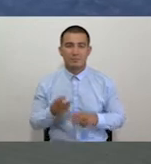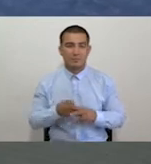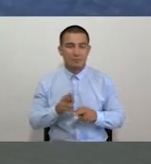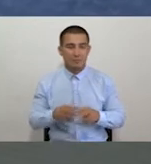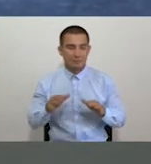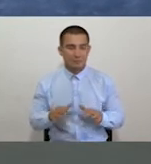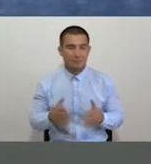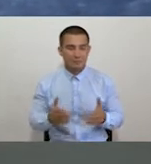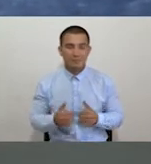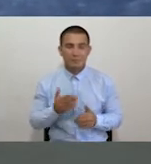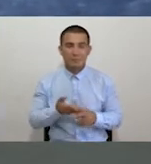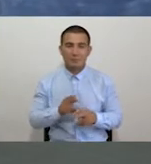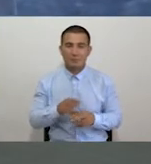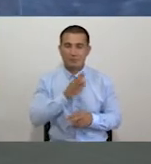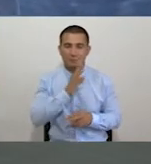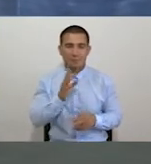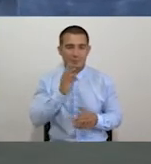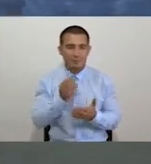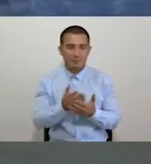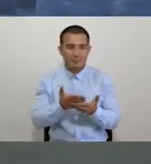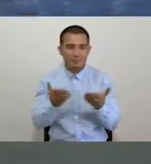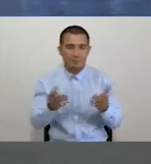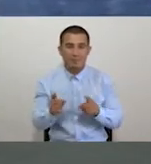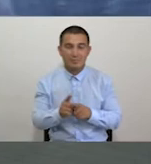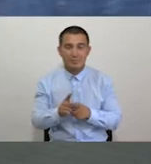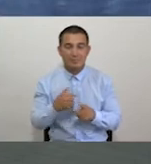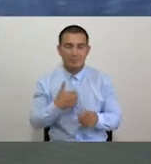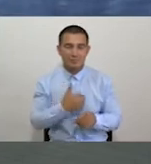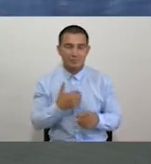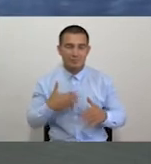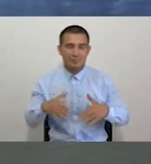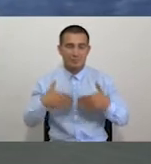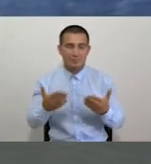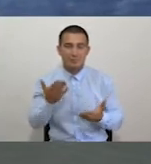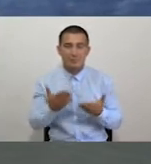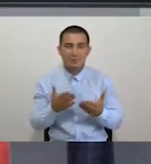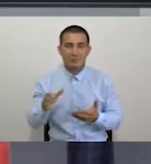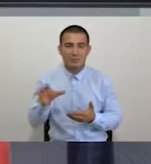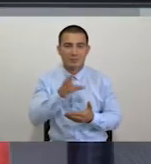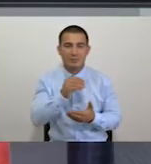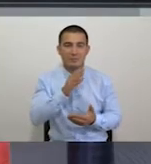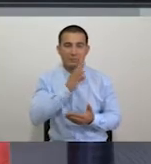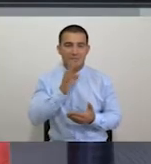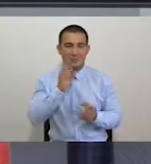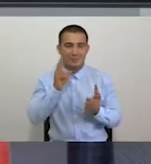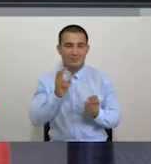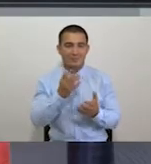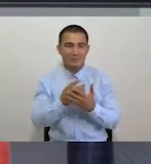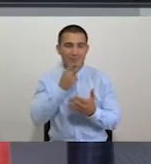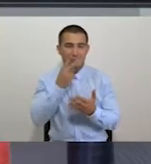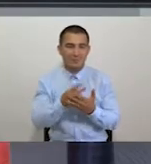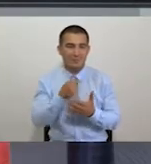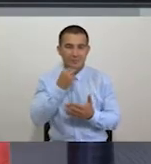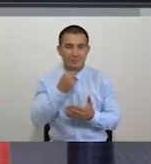Shu o'rinda onajonlarimizga ham tavsiya bermoqchiman. Mabodo qizingiz ijodiy ish bilan shug'ullanayotgan